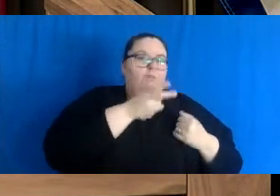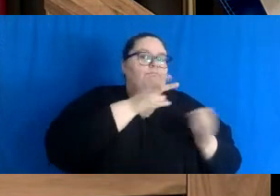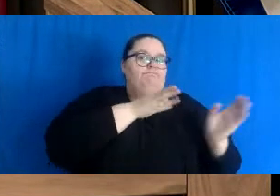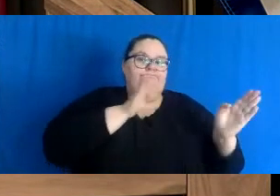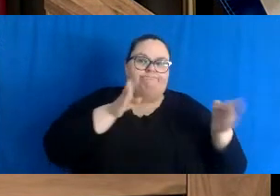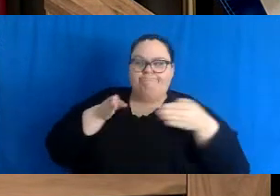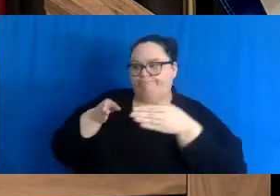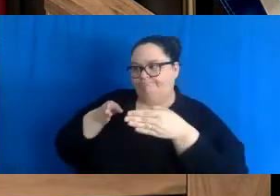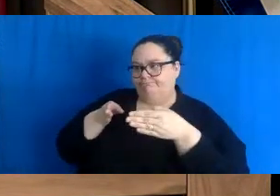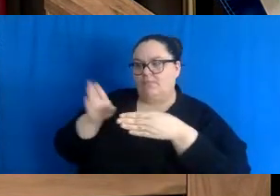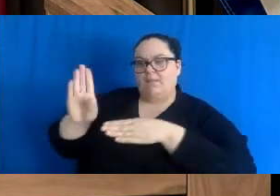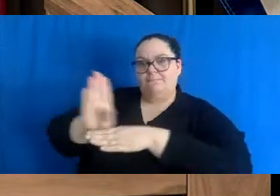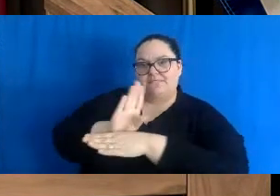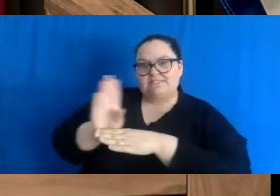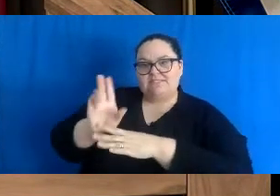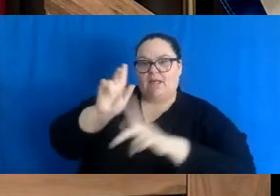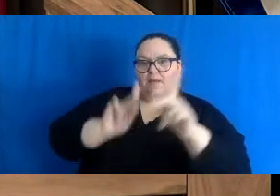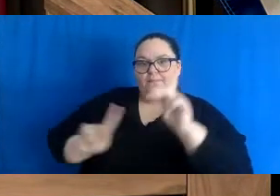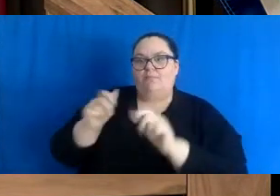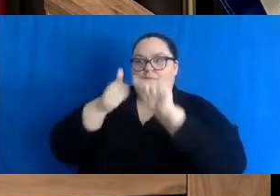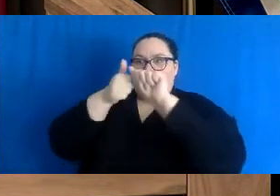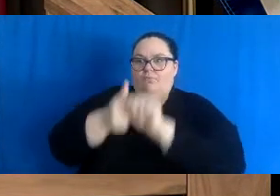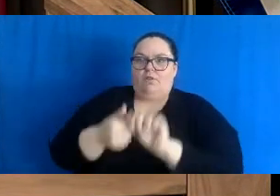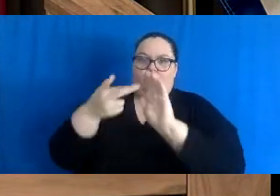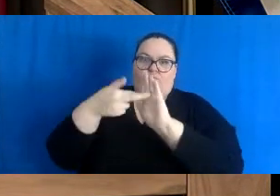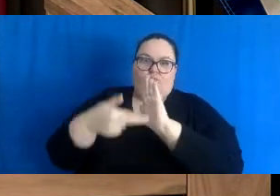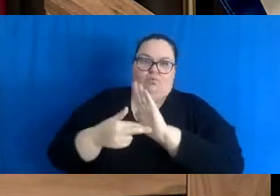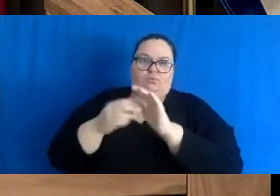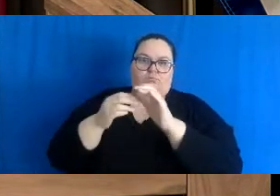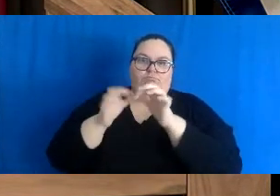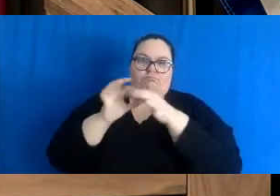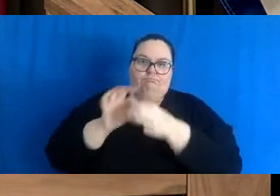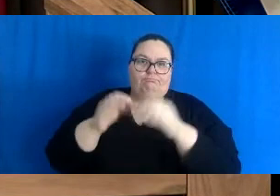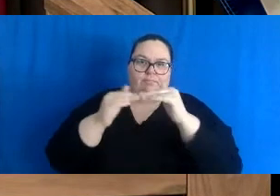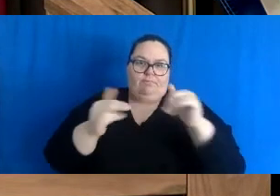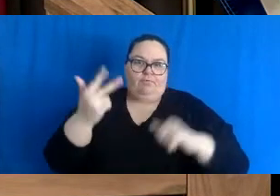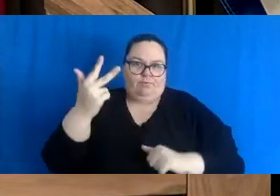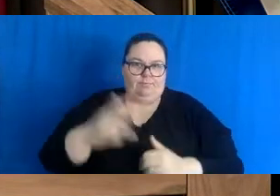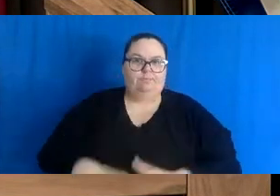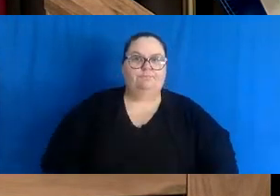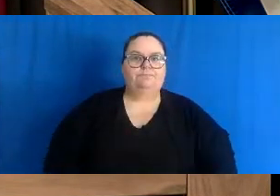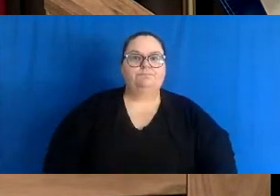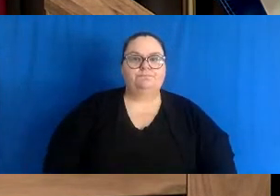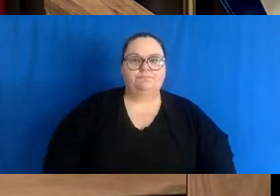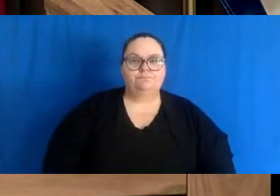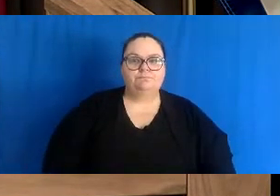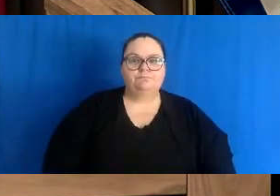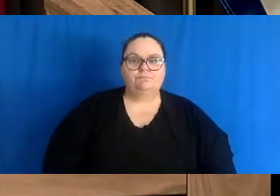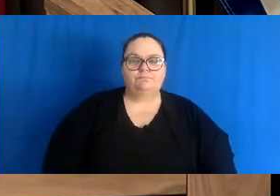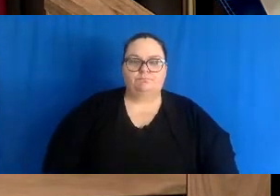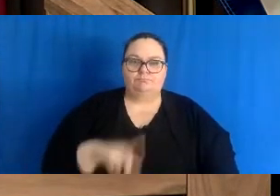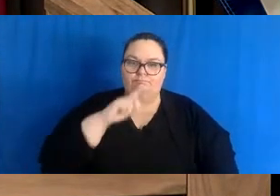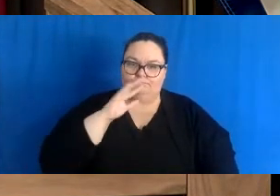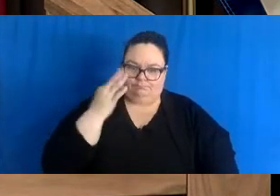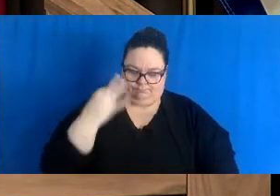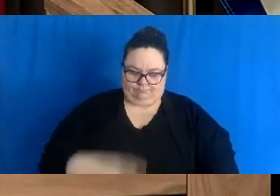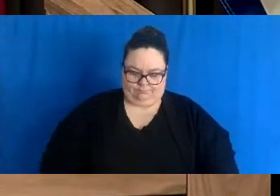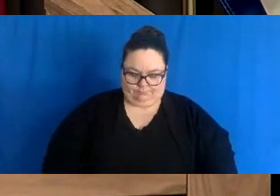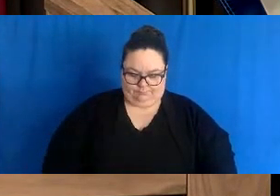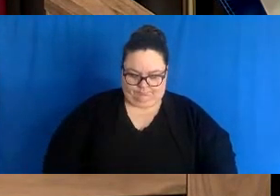ensuring individuals and businesses are in compliance with level 3 measures. La joie à venir ne